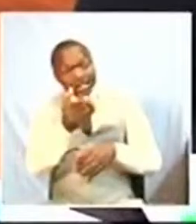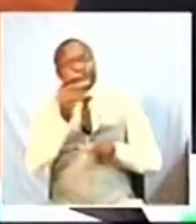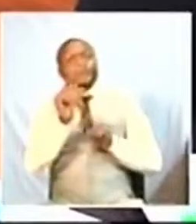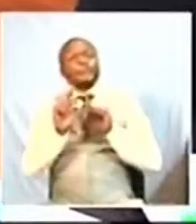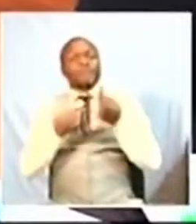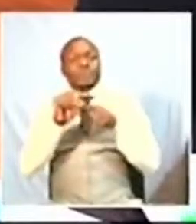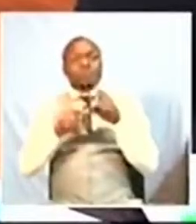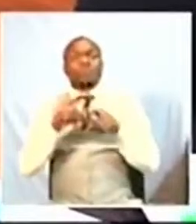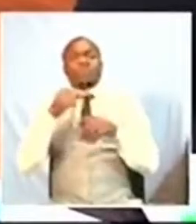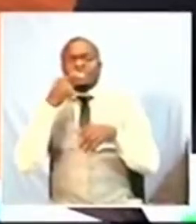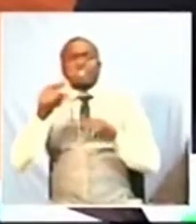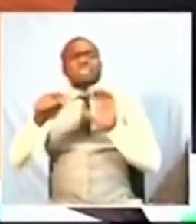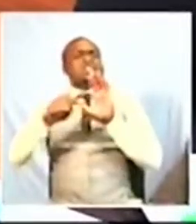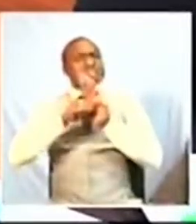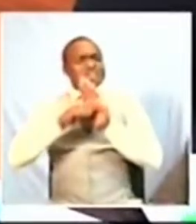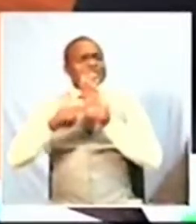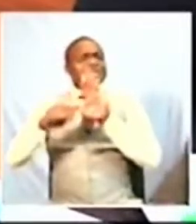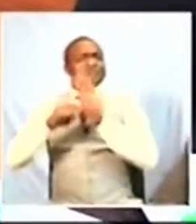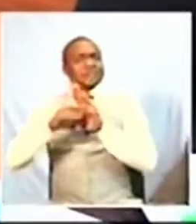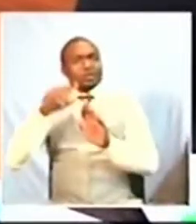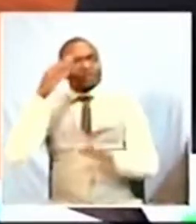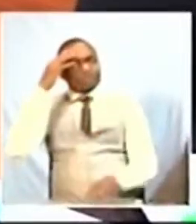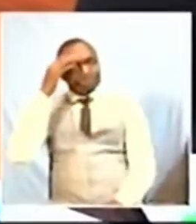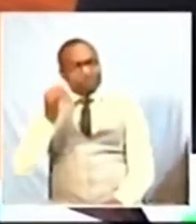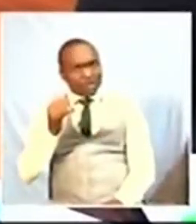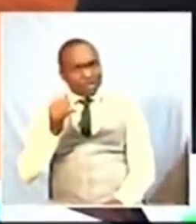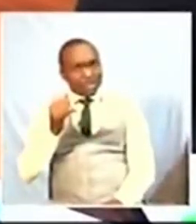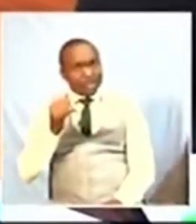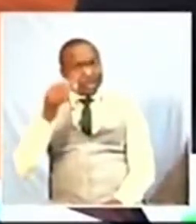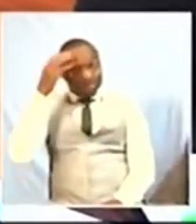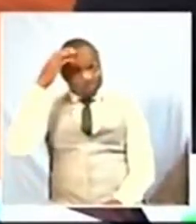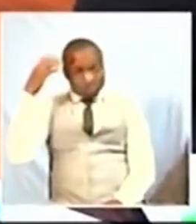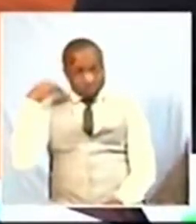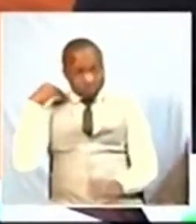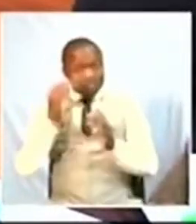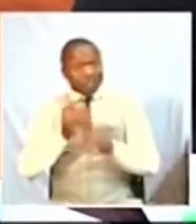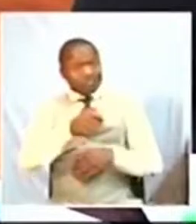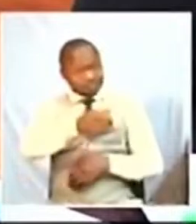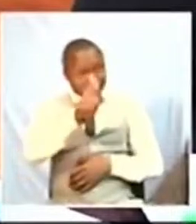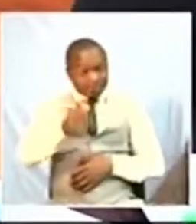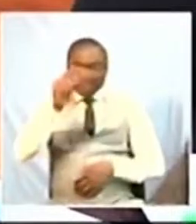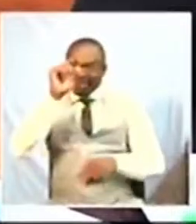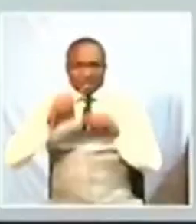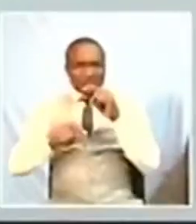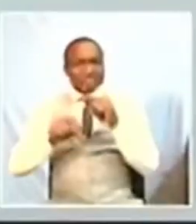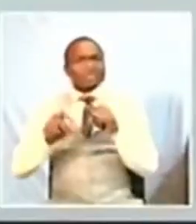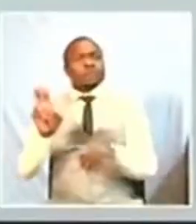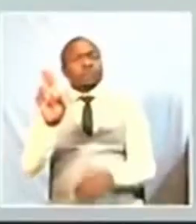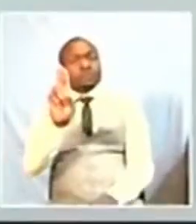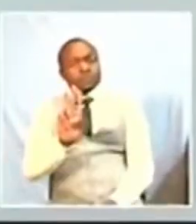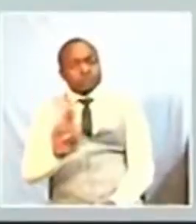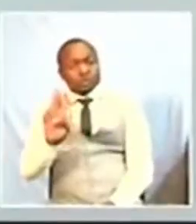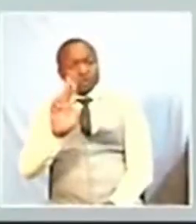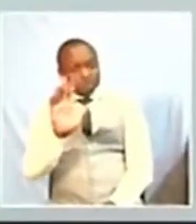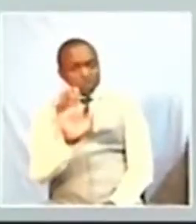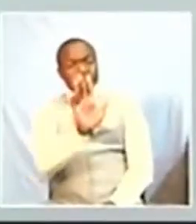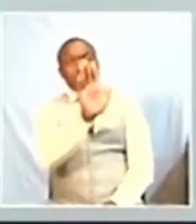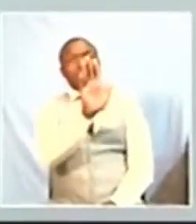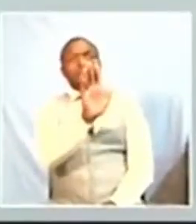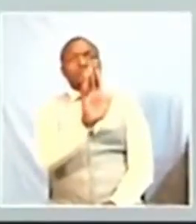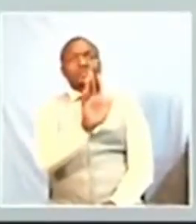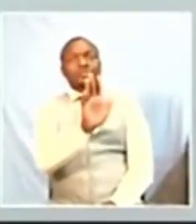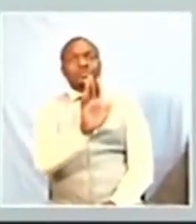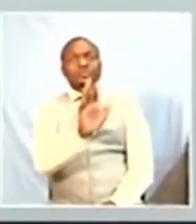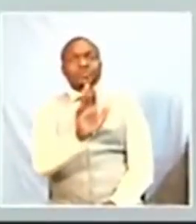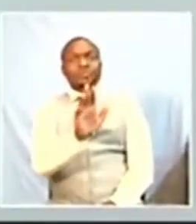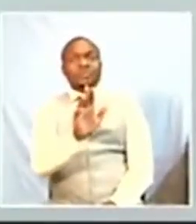talking negative because of officers yourselves. If you can't apply yourselves,